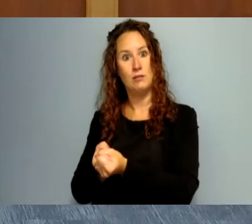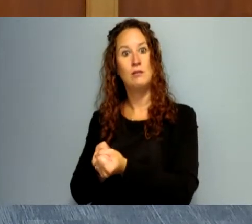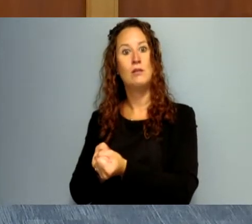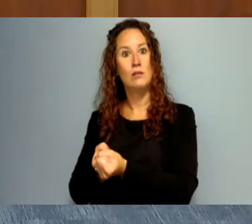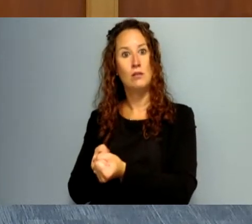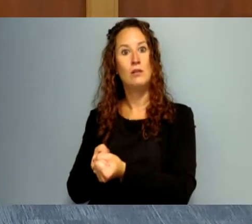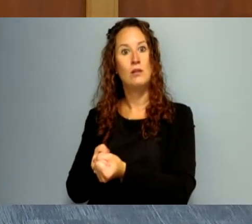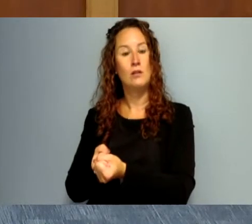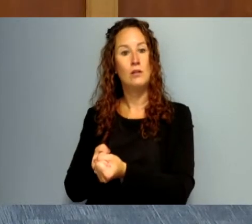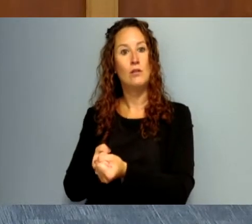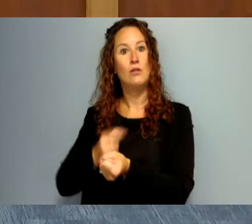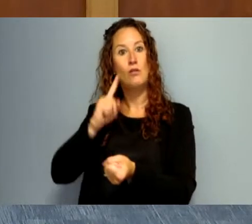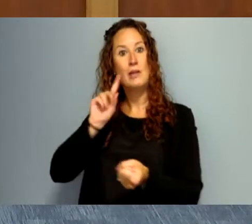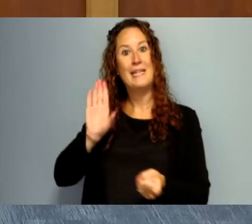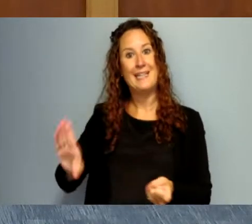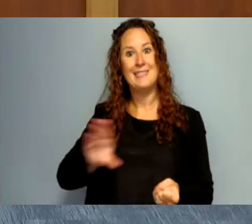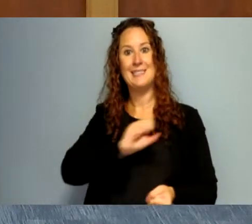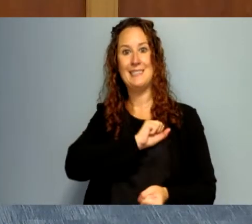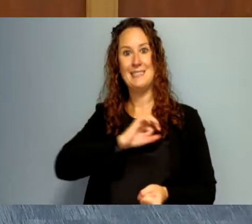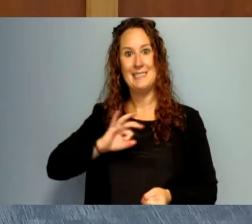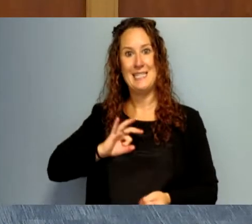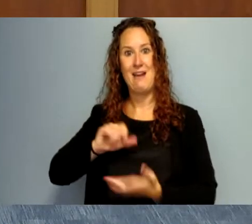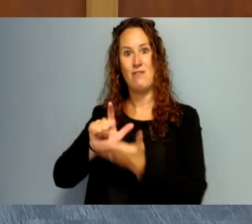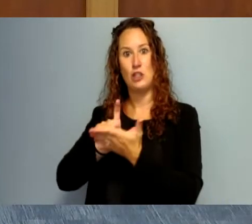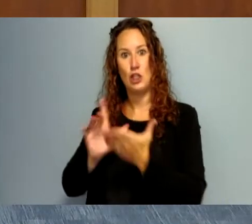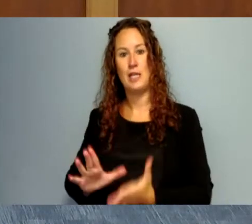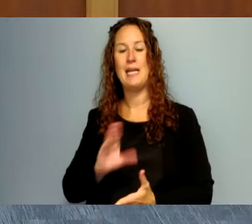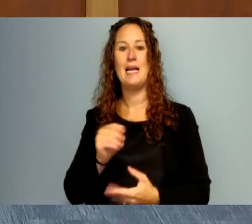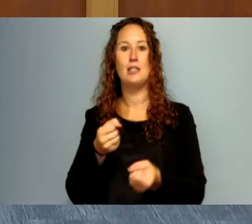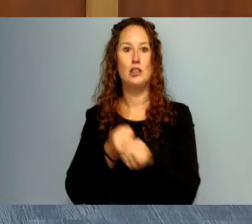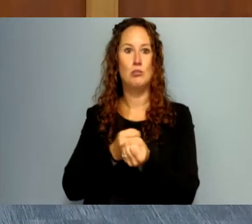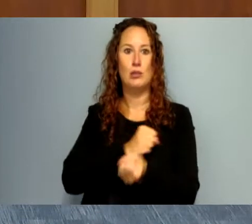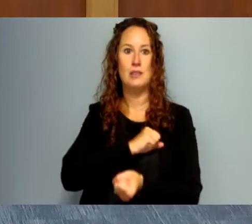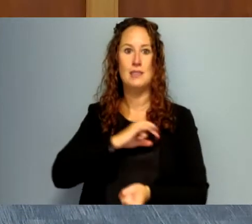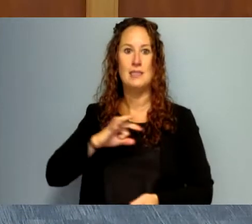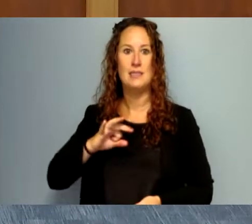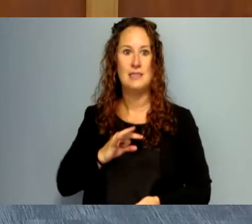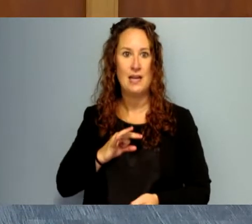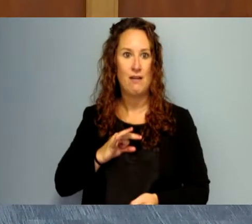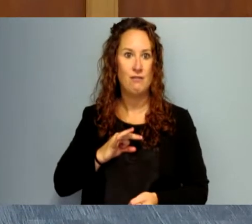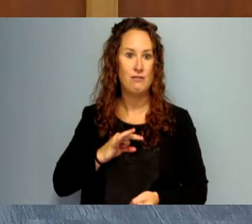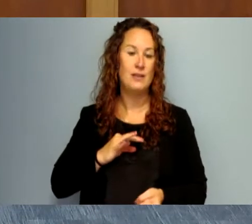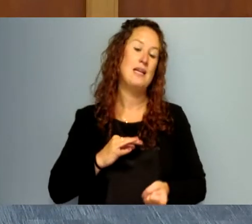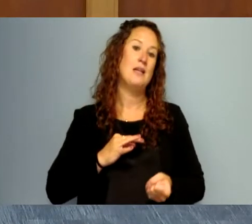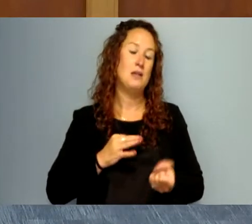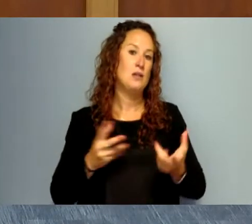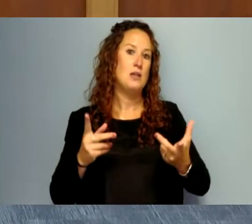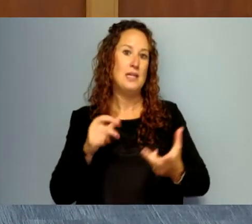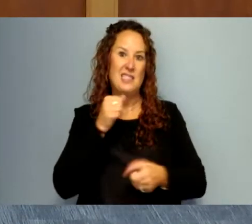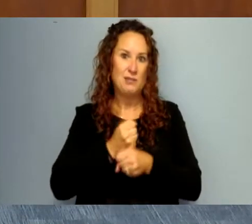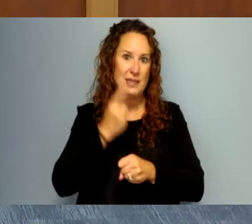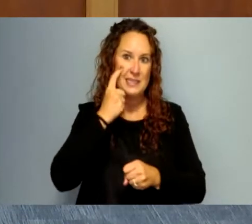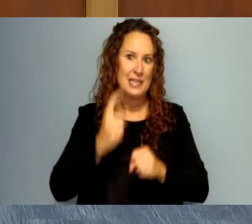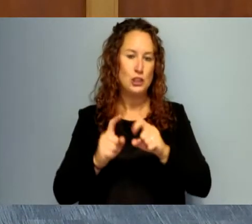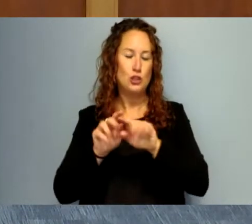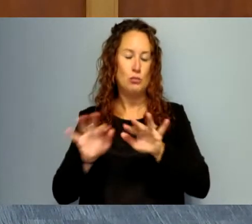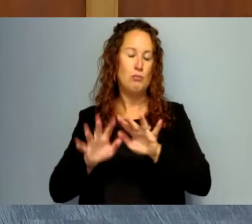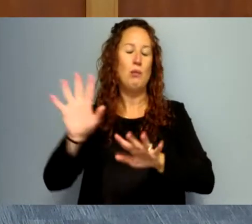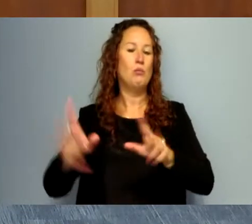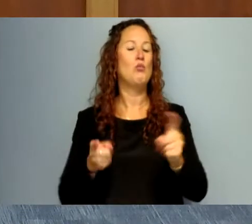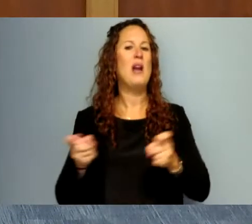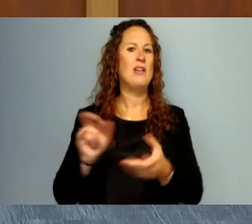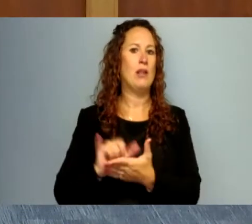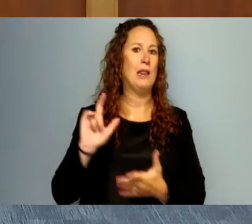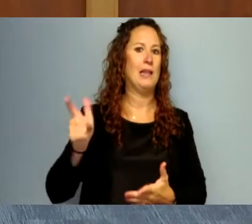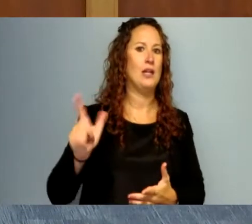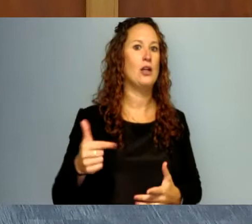for his staff and attorney and support staff. It does make sense to sort of balance that out, I think, anyway, but we can deal with that in a second. Any questions